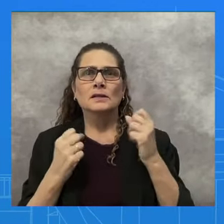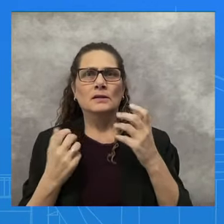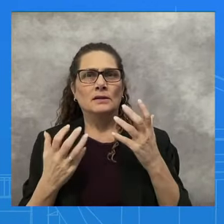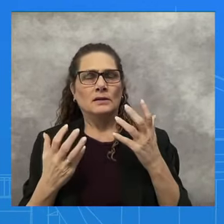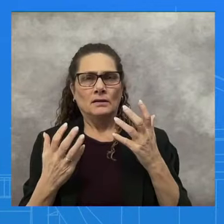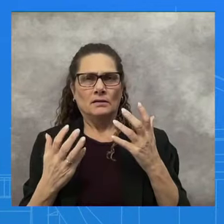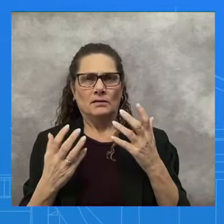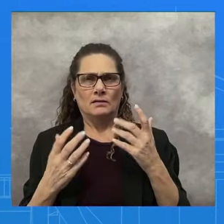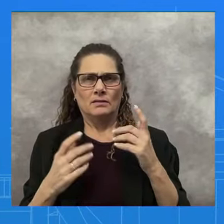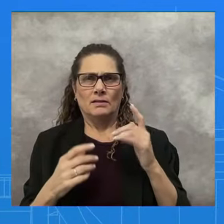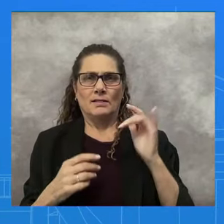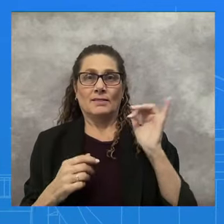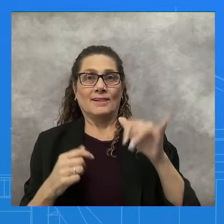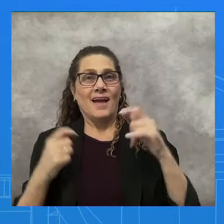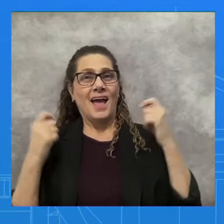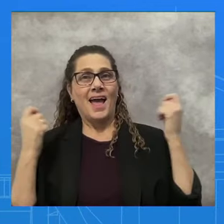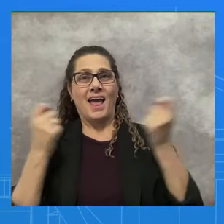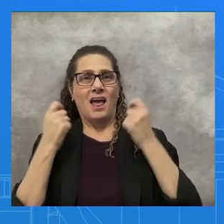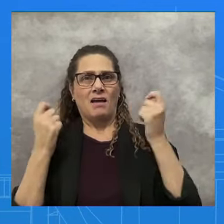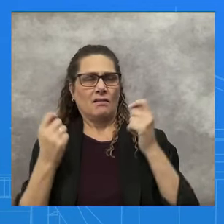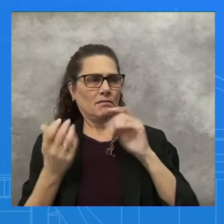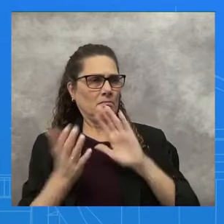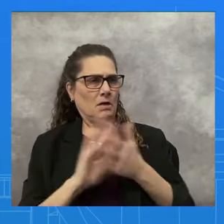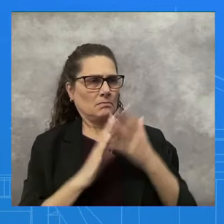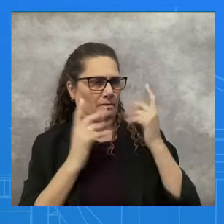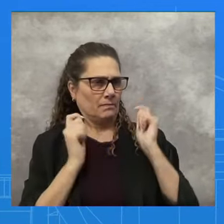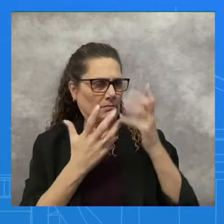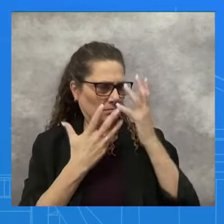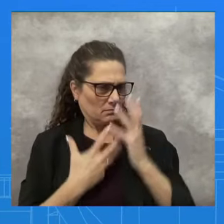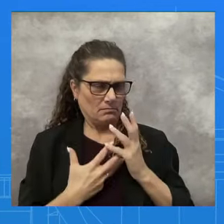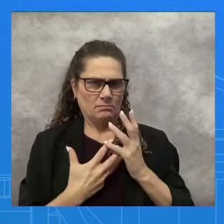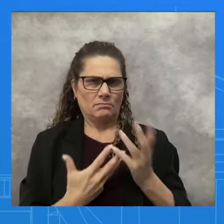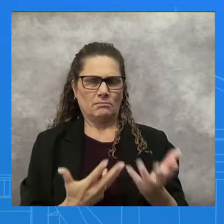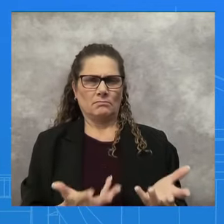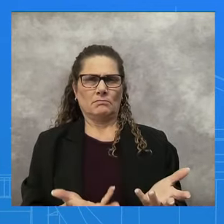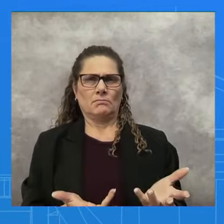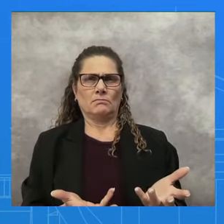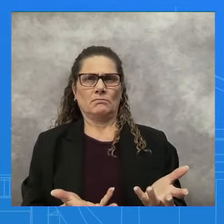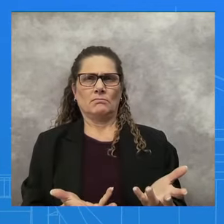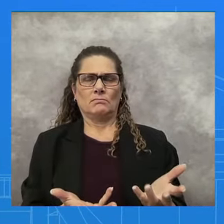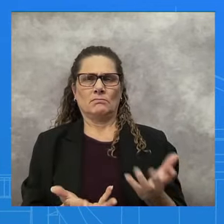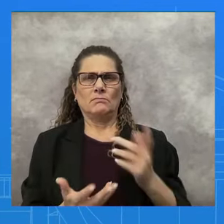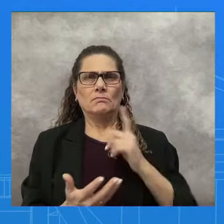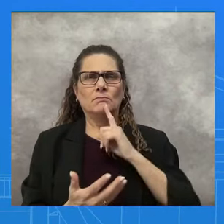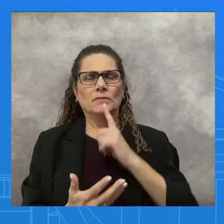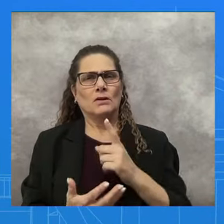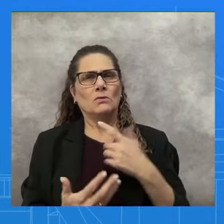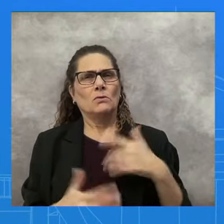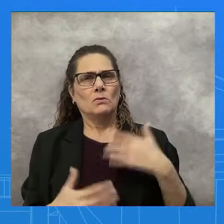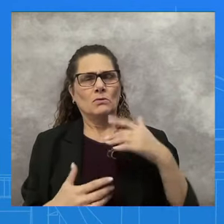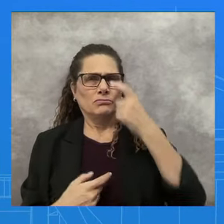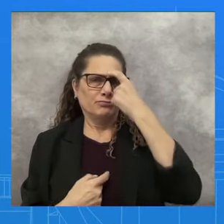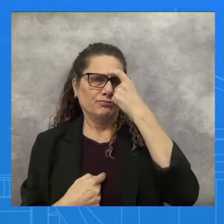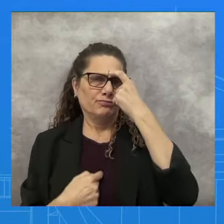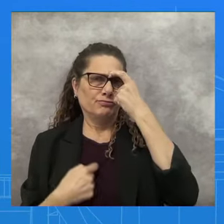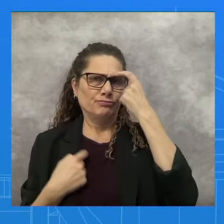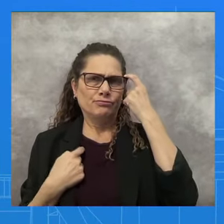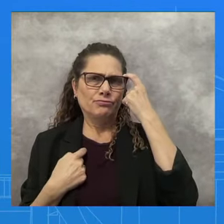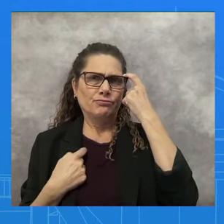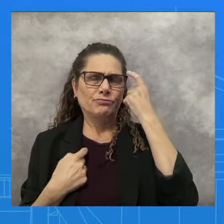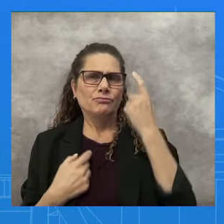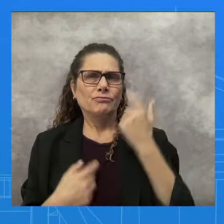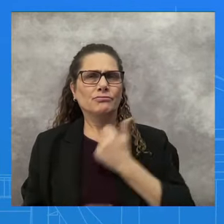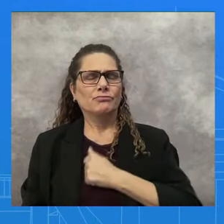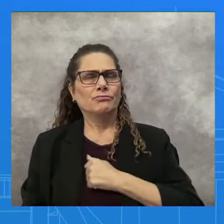yesterday in Kansas City cuts deep in the American soul. But the Kansas City shooting was not only